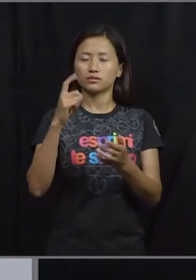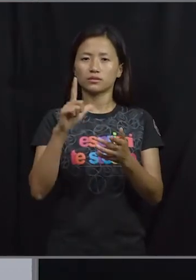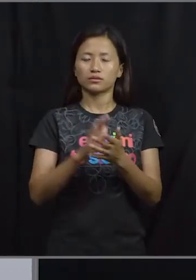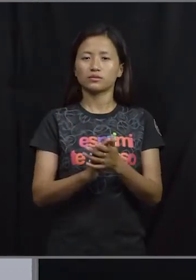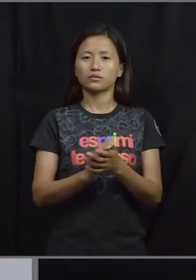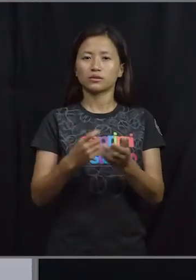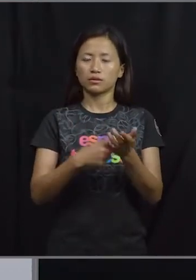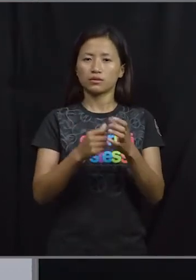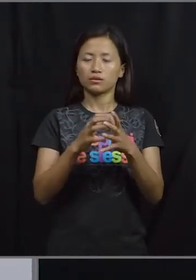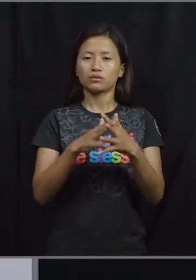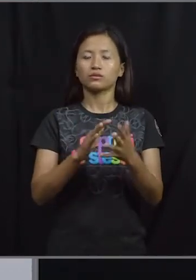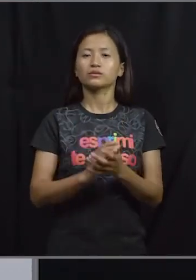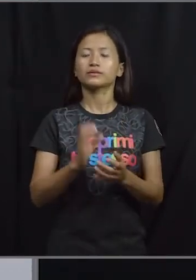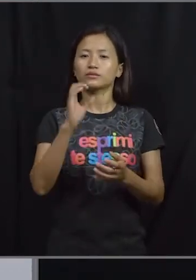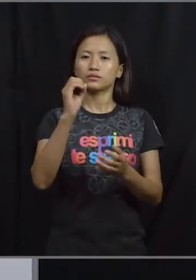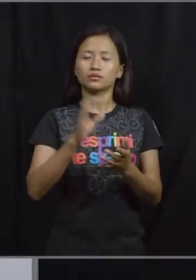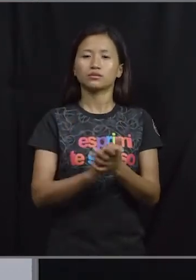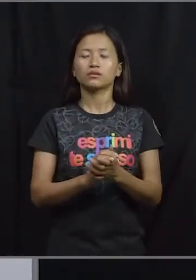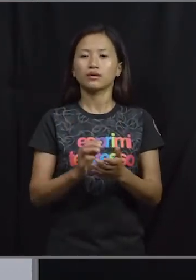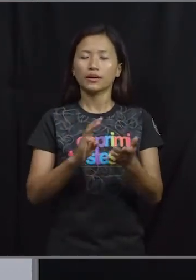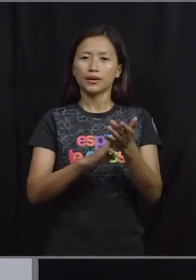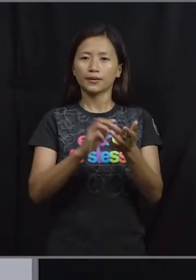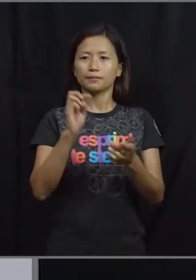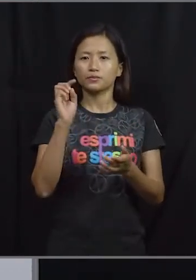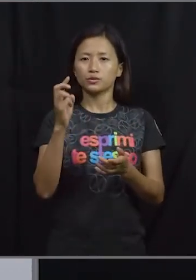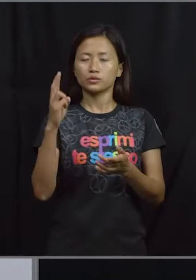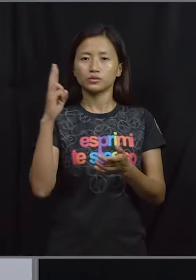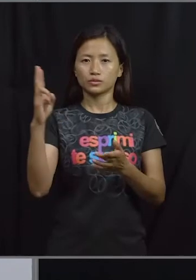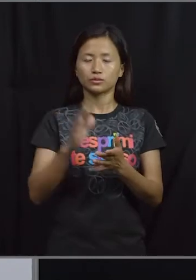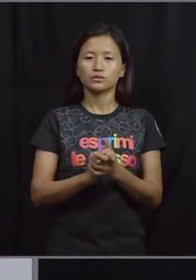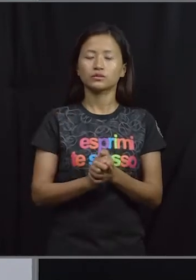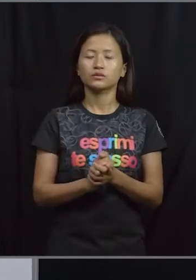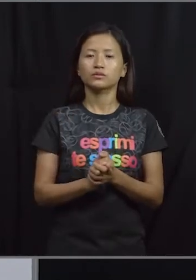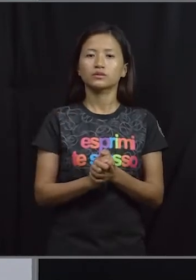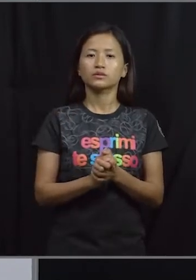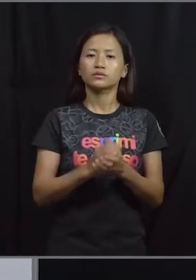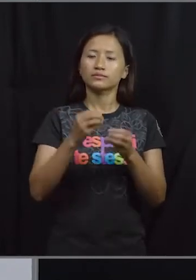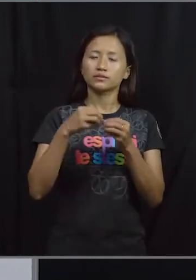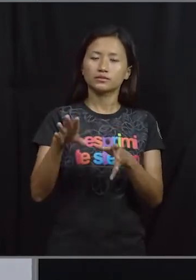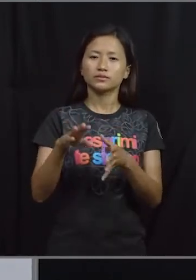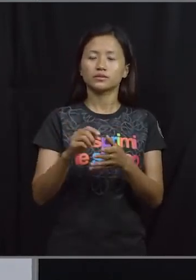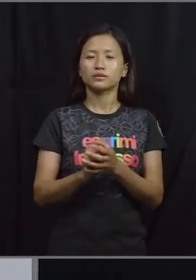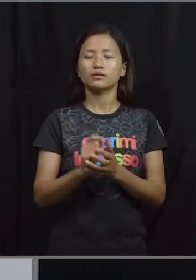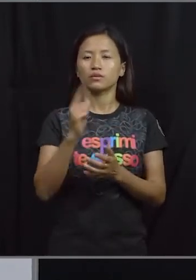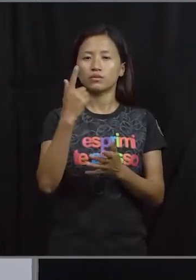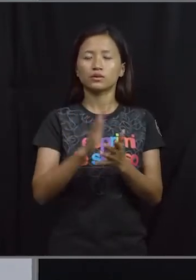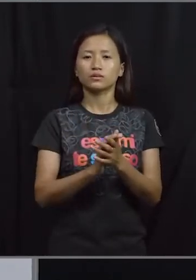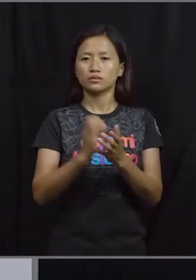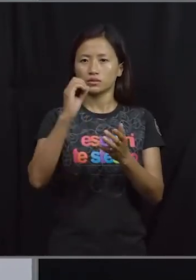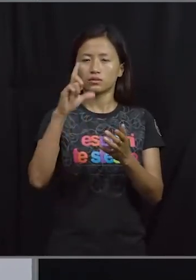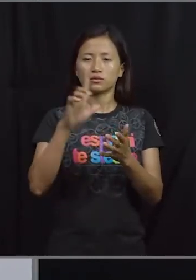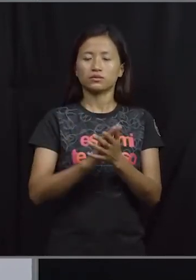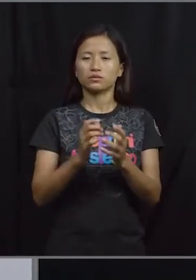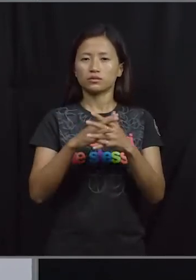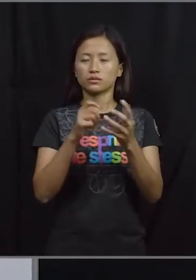0. And then M22 here, we delete this row and column, we